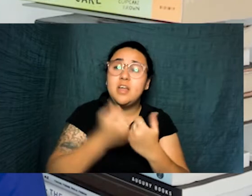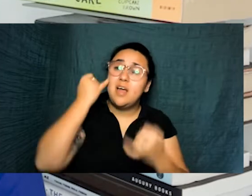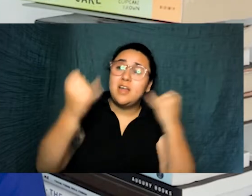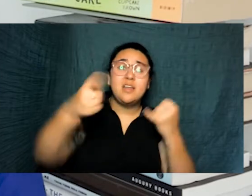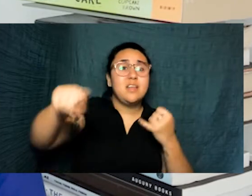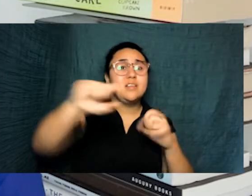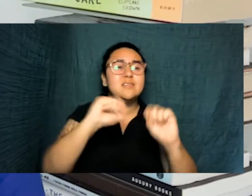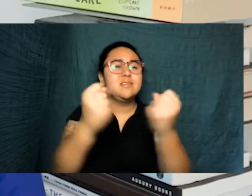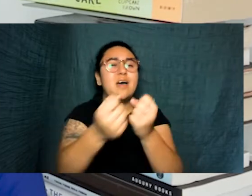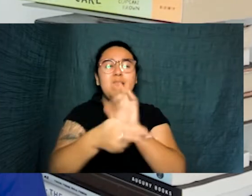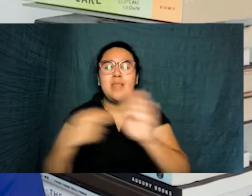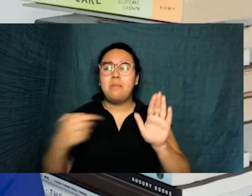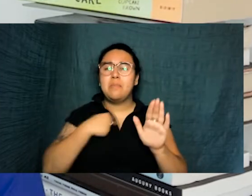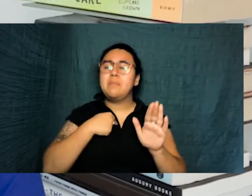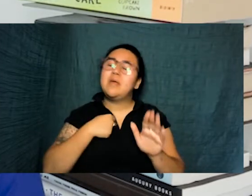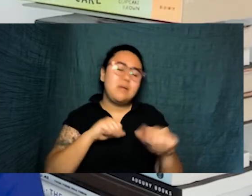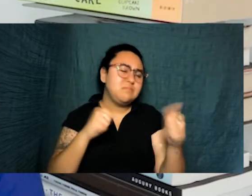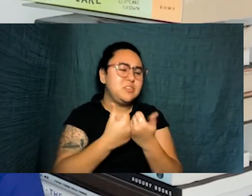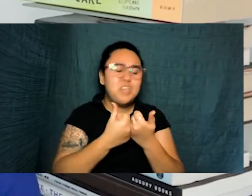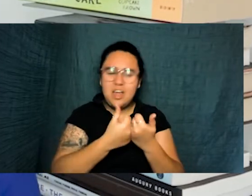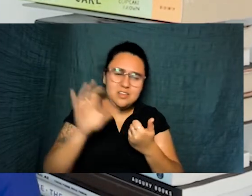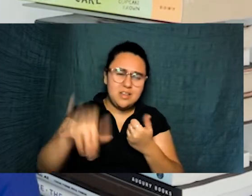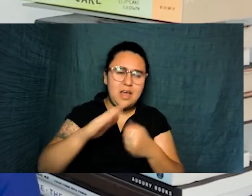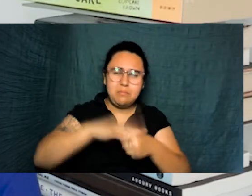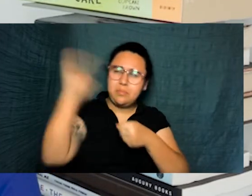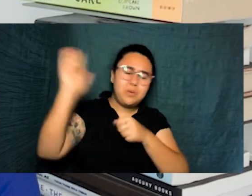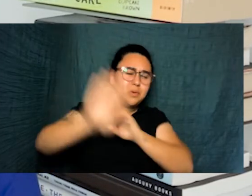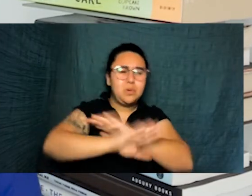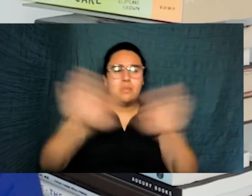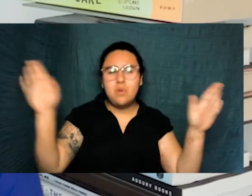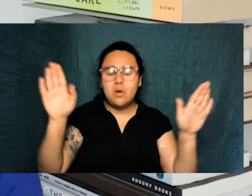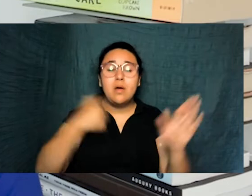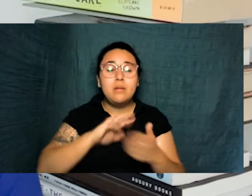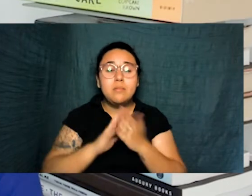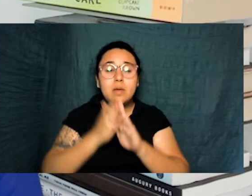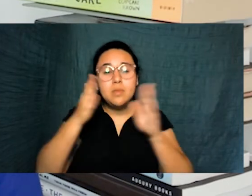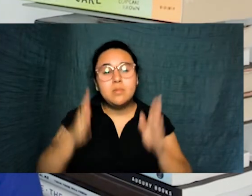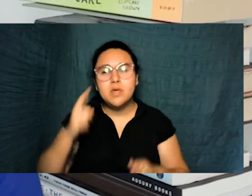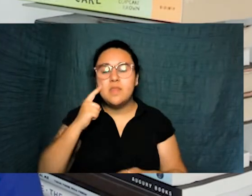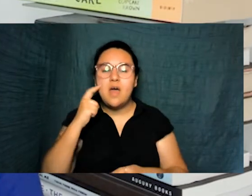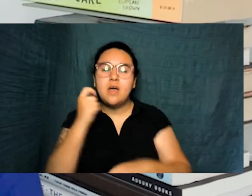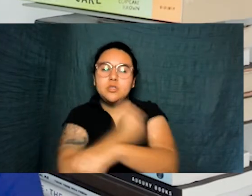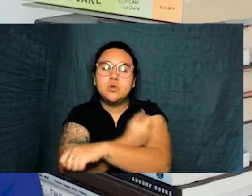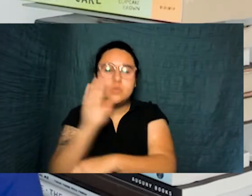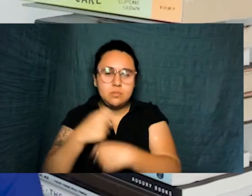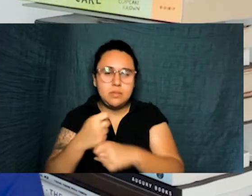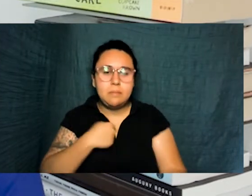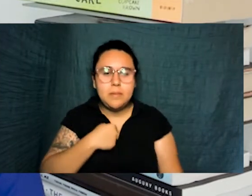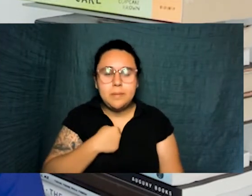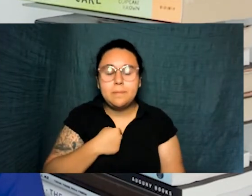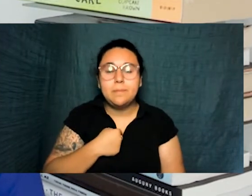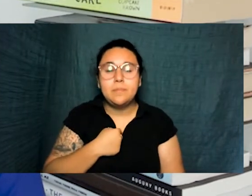be relentlessly until I become the person I always thought drugs would make me. When